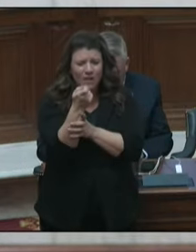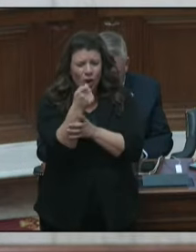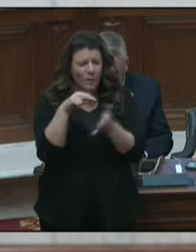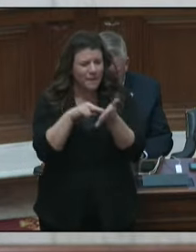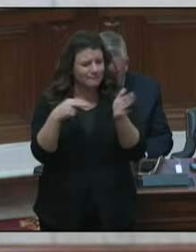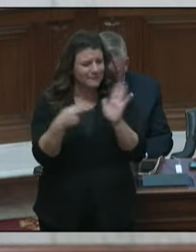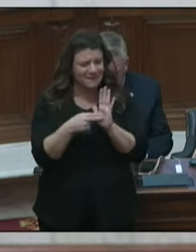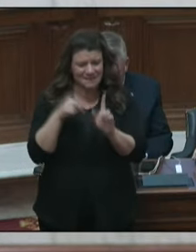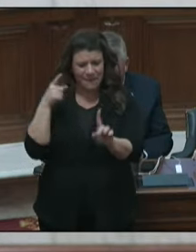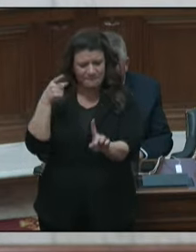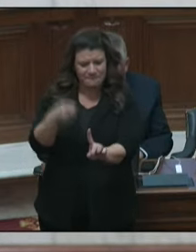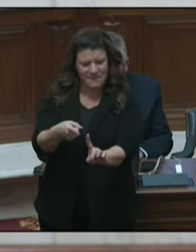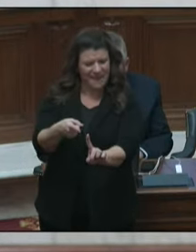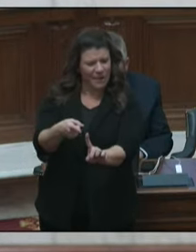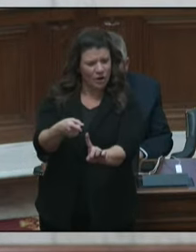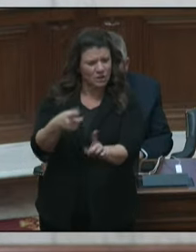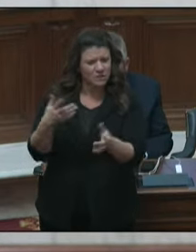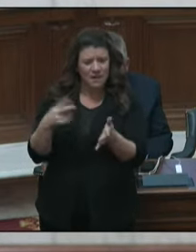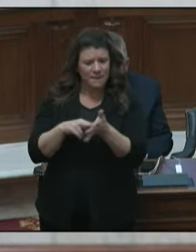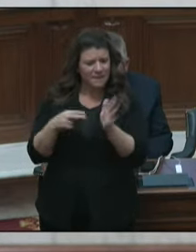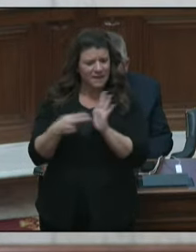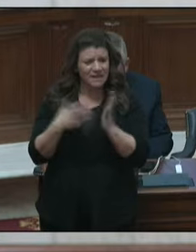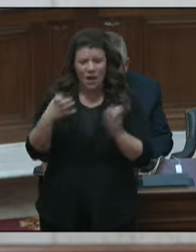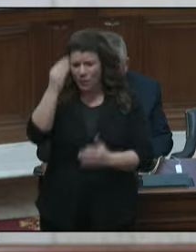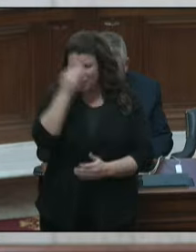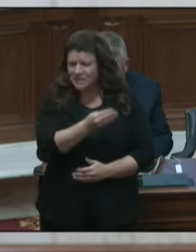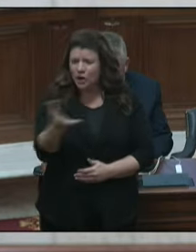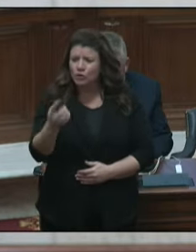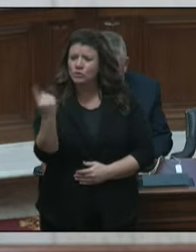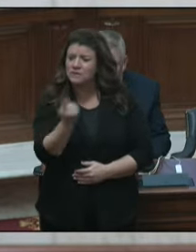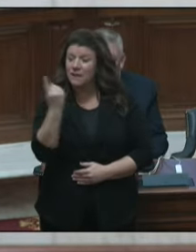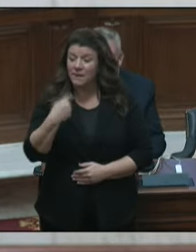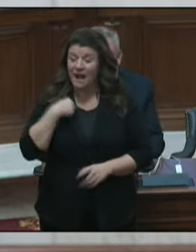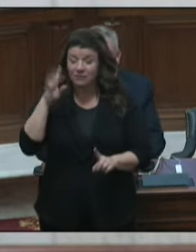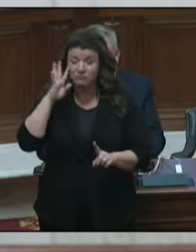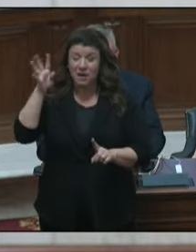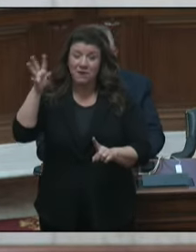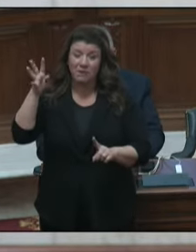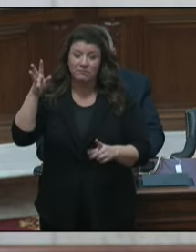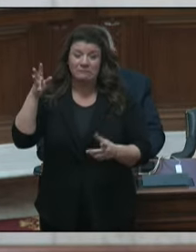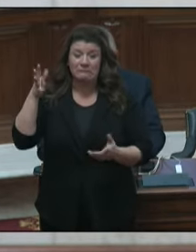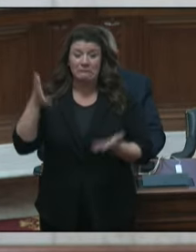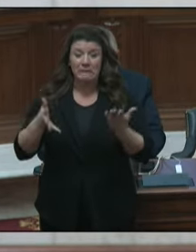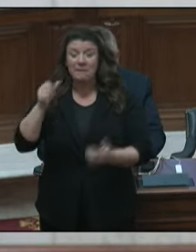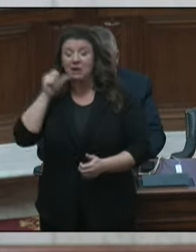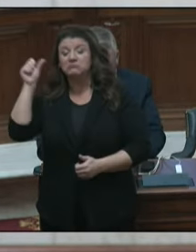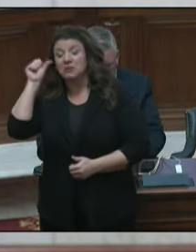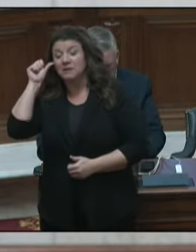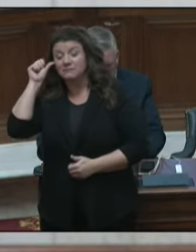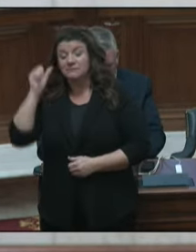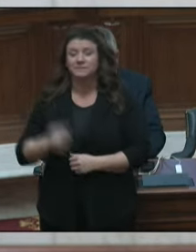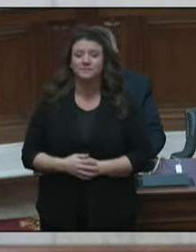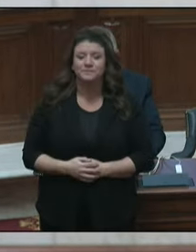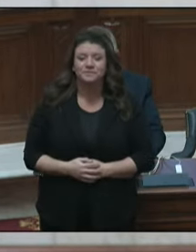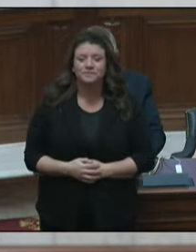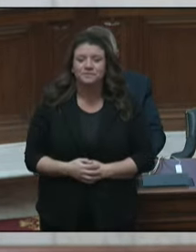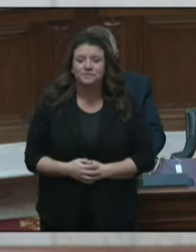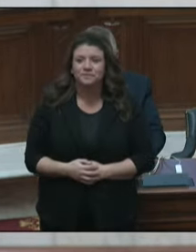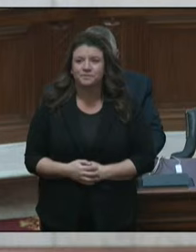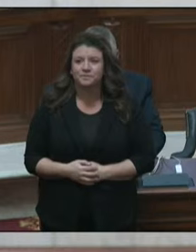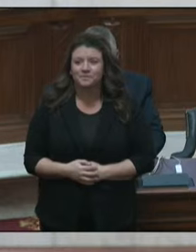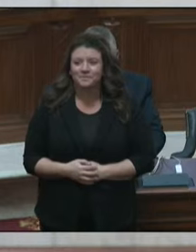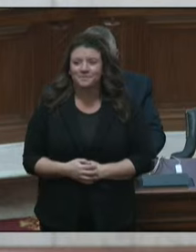there, let me tell you something, and I just came up with this probably yesterday. I looked at